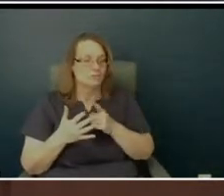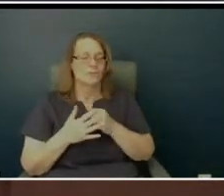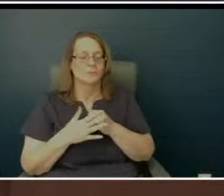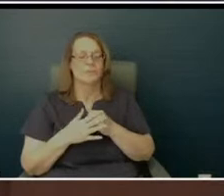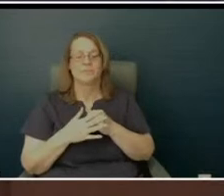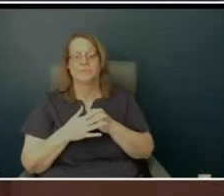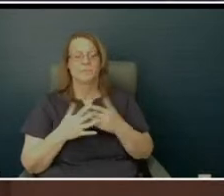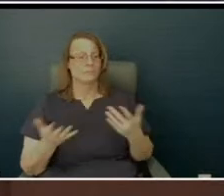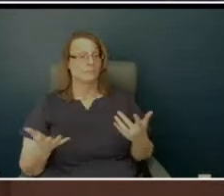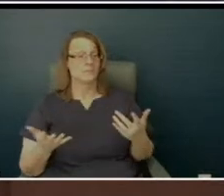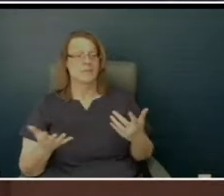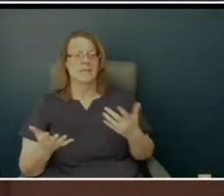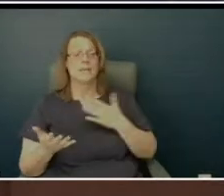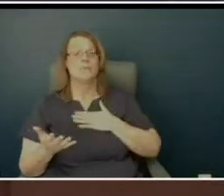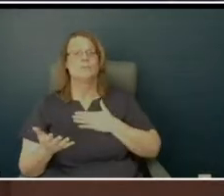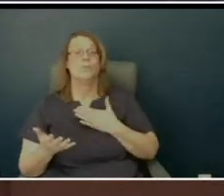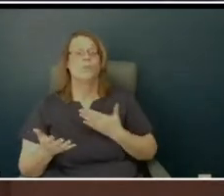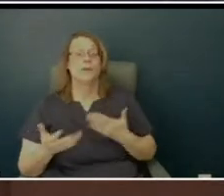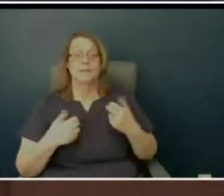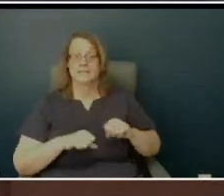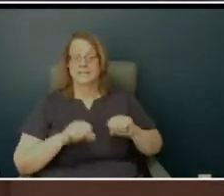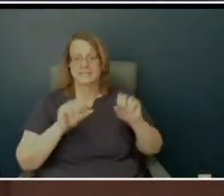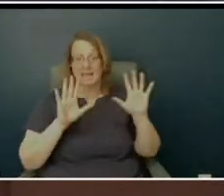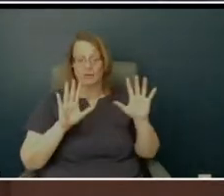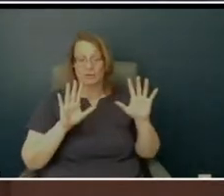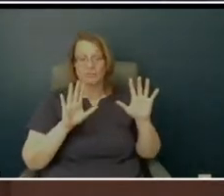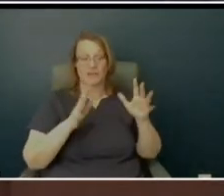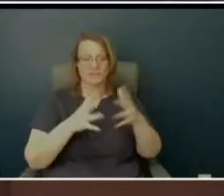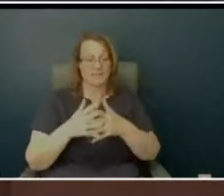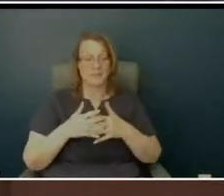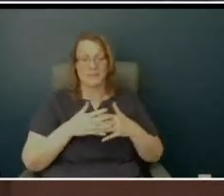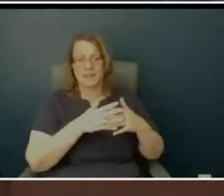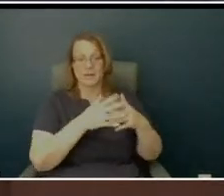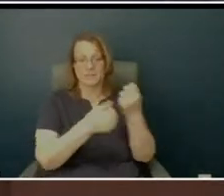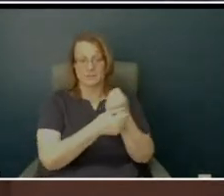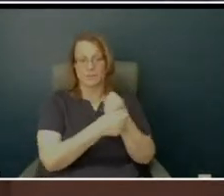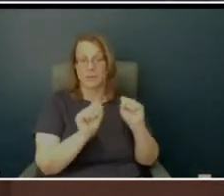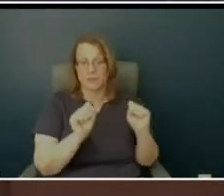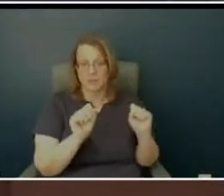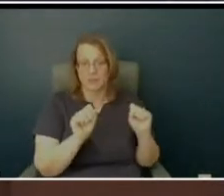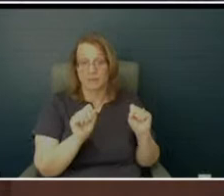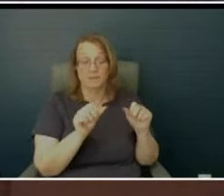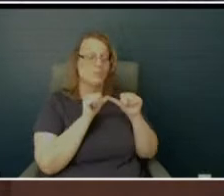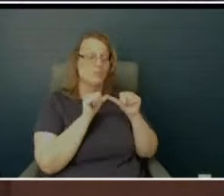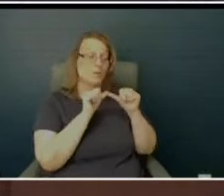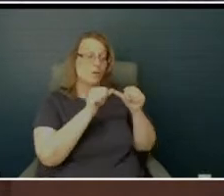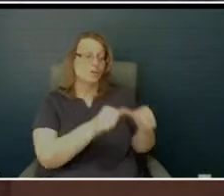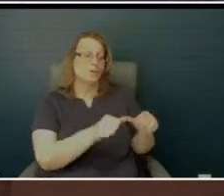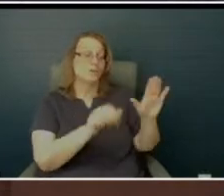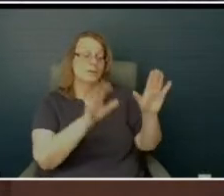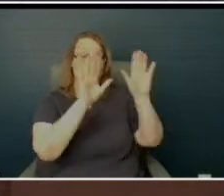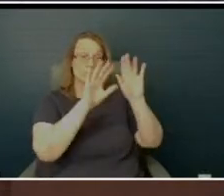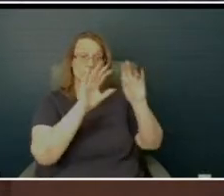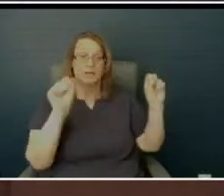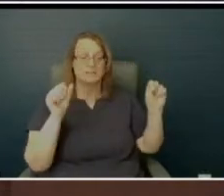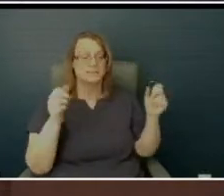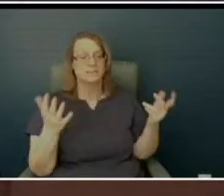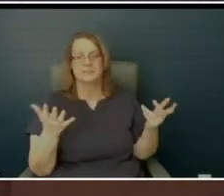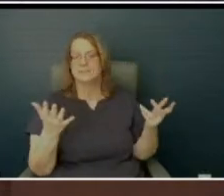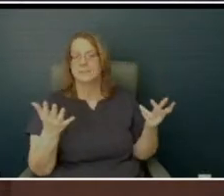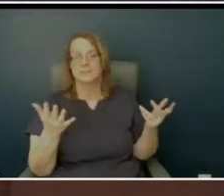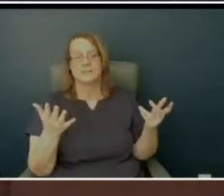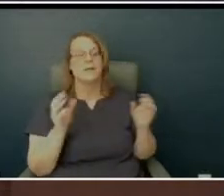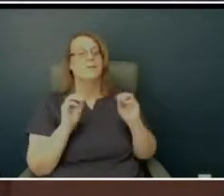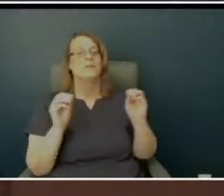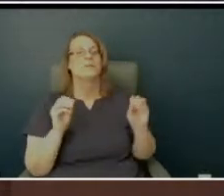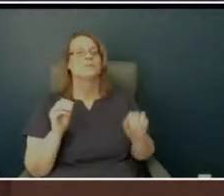sacrifice our republic to prolong his presidency. I can imagine no more dishonorable act by